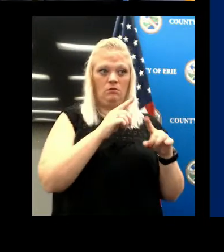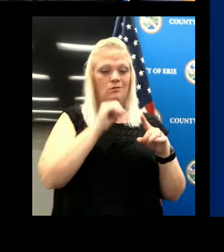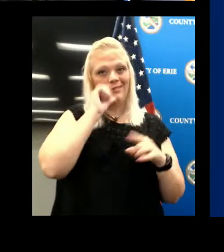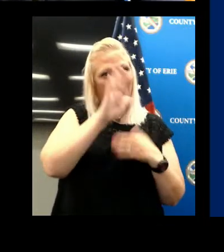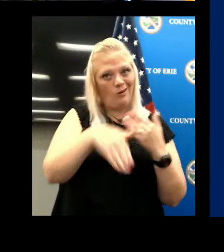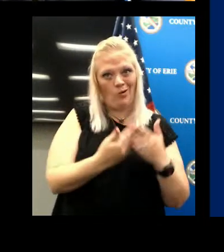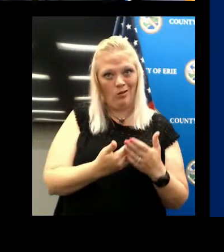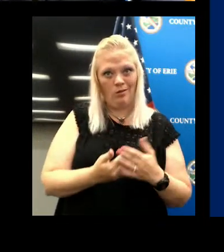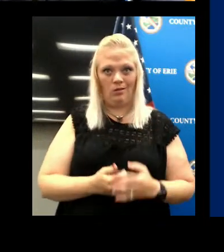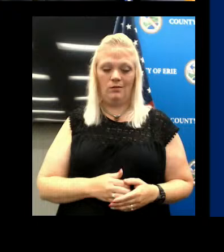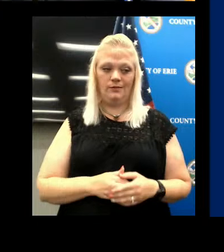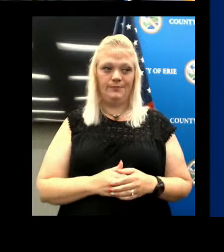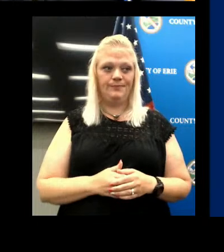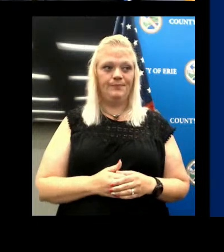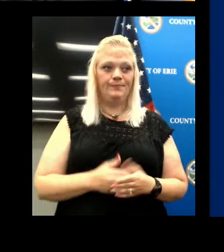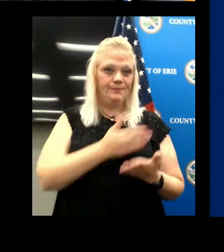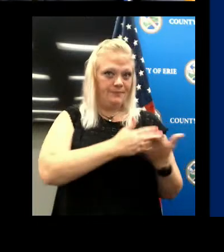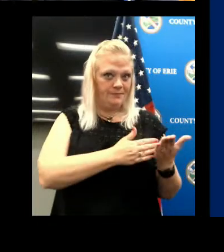are.